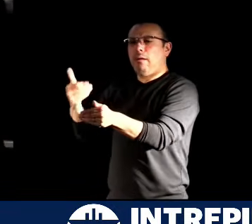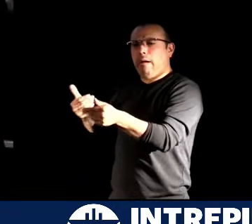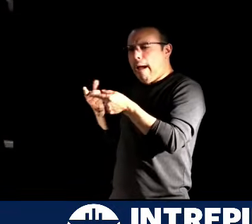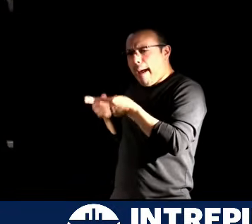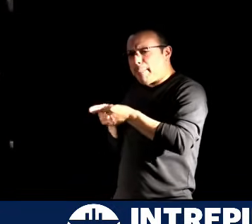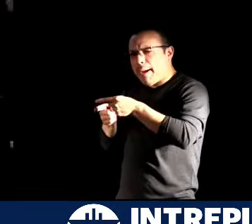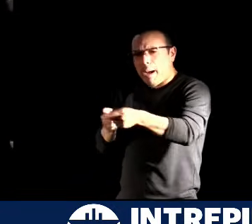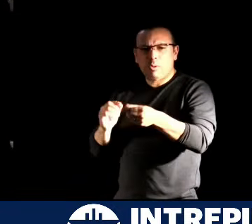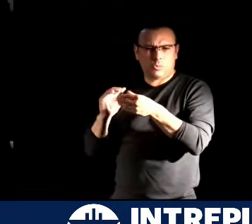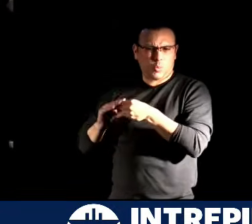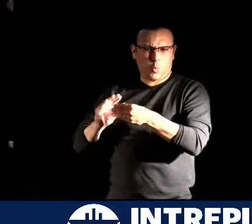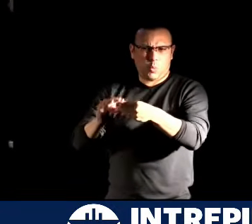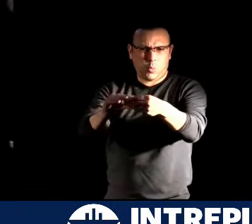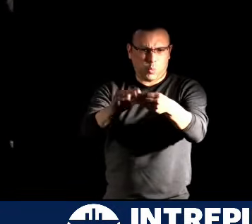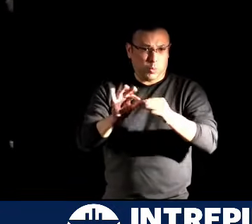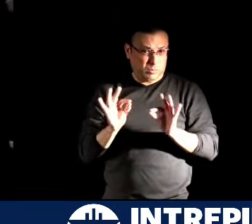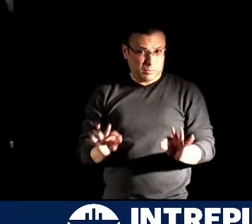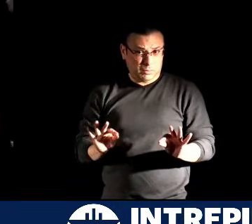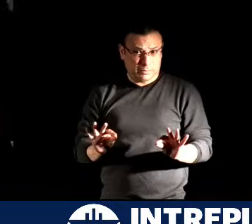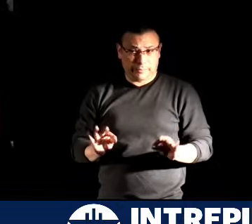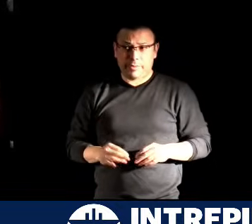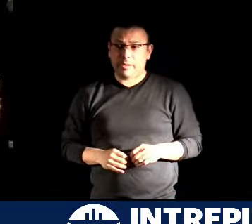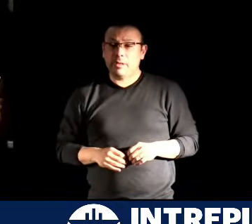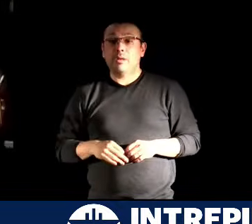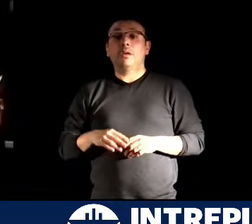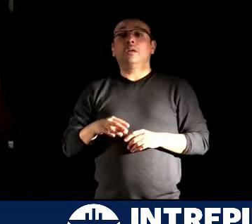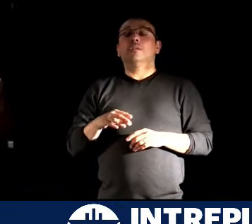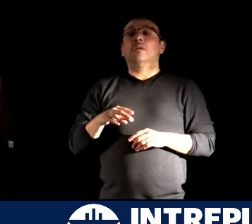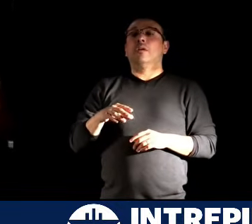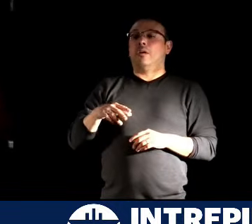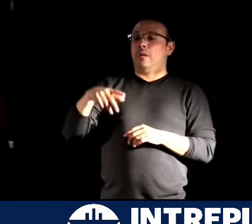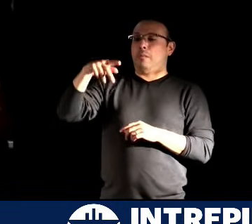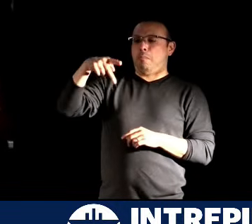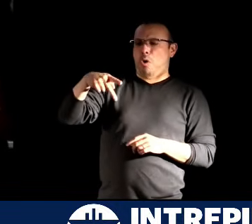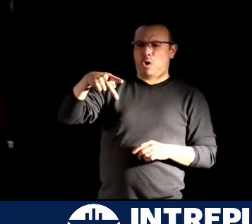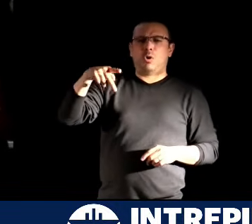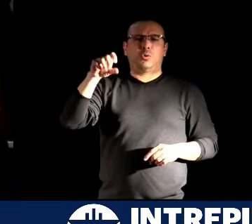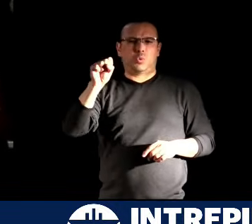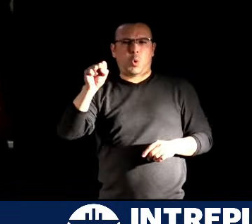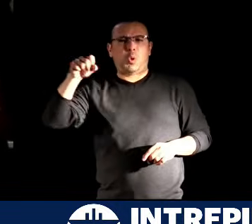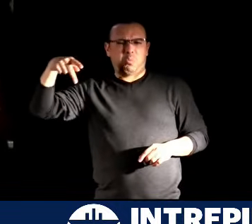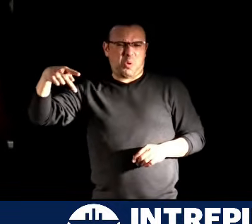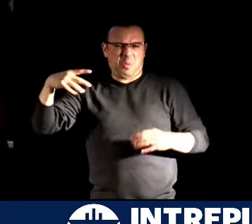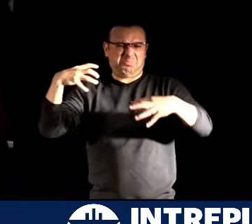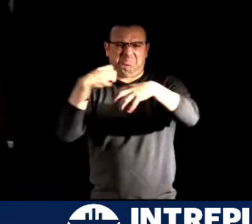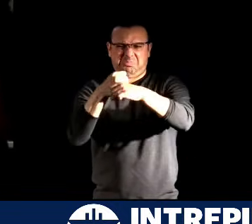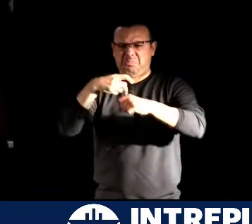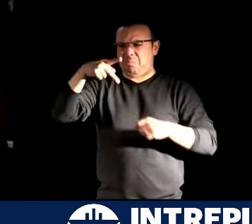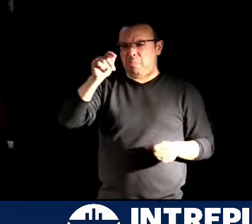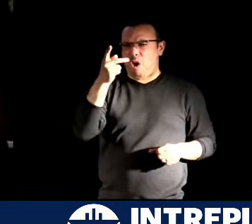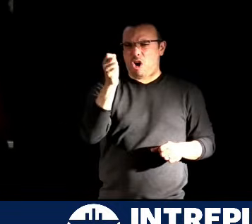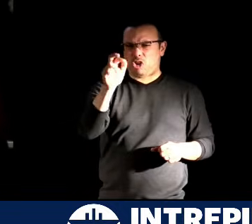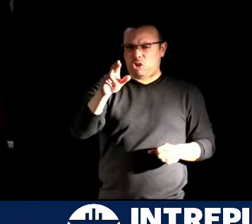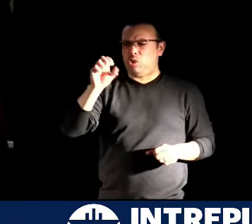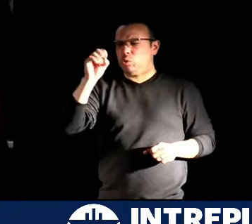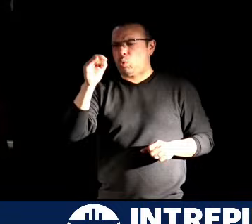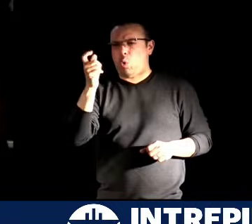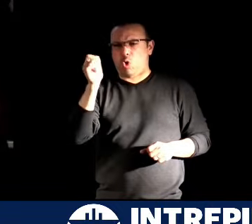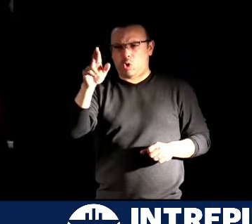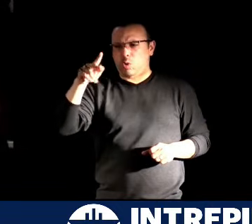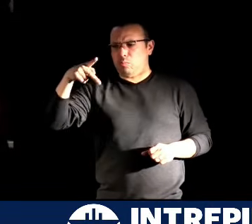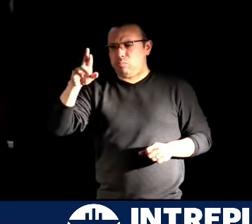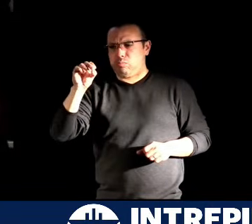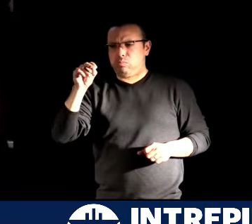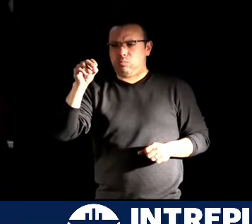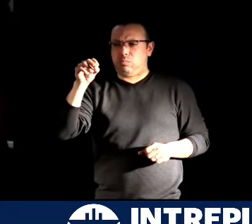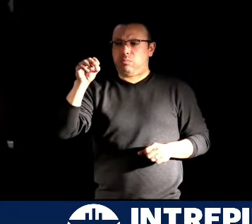But before that, when we launched Parker Solar Probe in 2018, the expectation